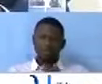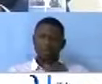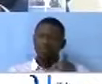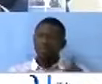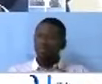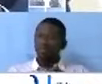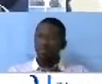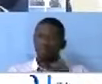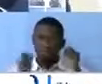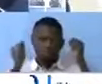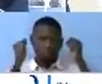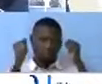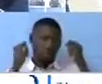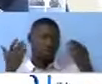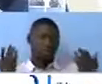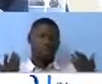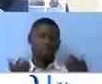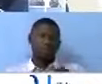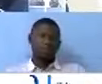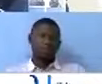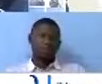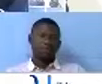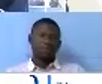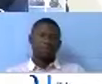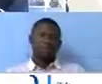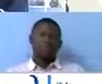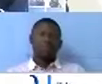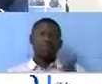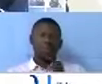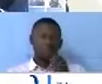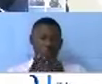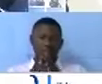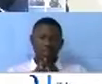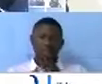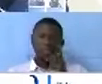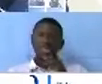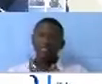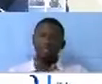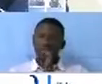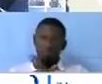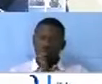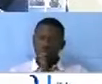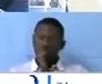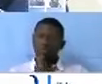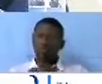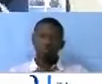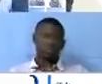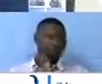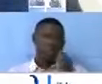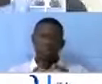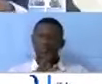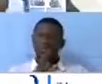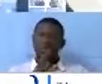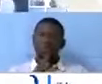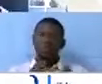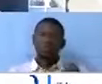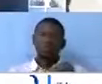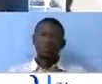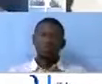the protest was ineffective. Lima wax moy di ngat yoy nga don def nonu amun don jeri. Because you made it to